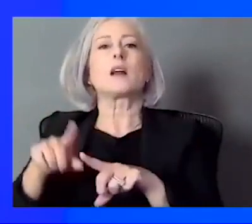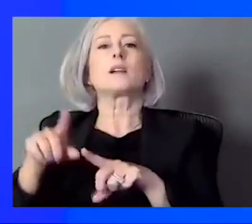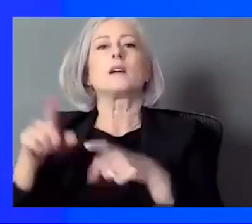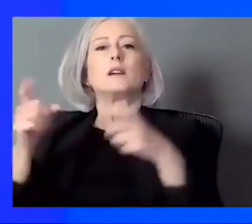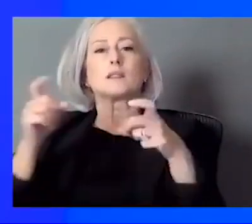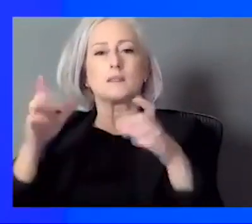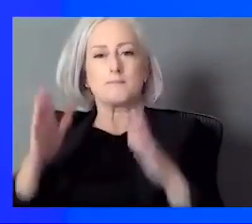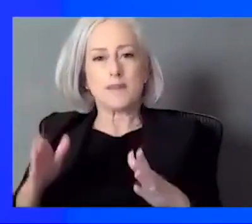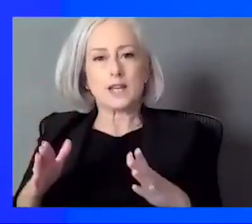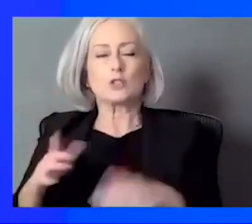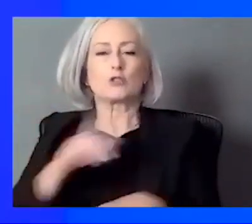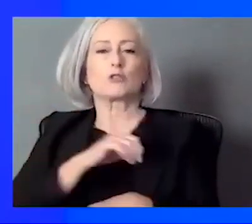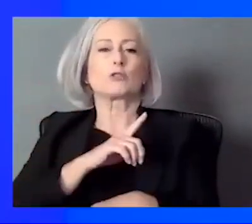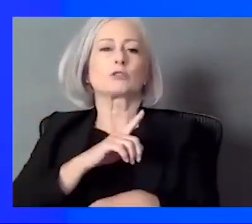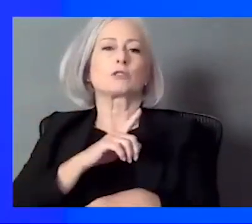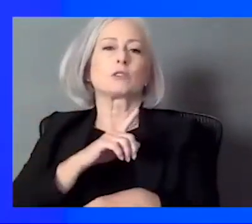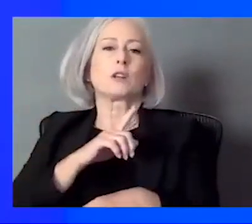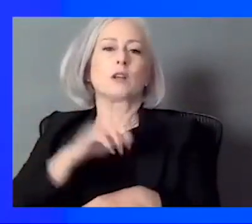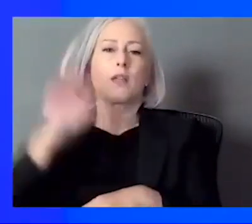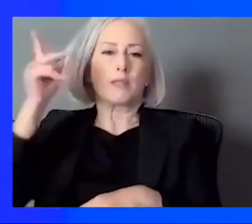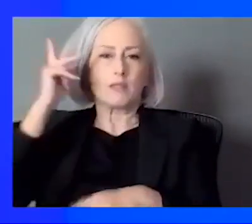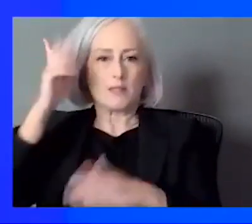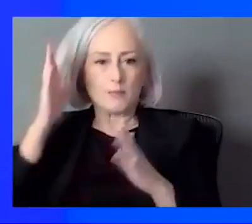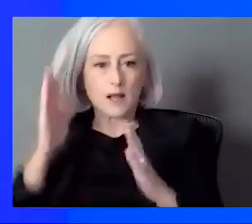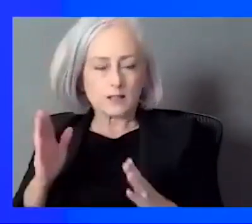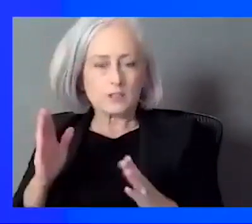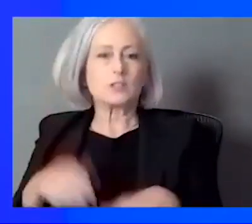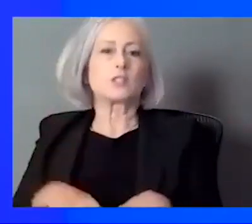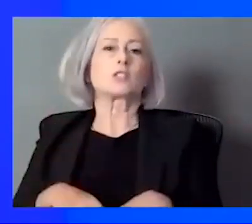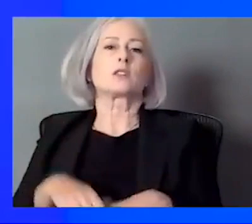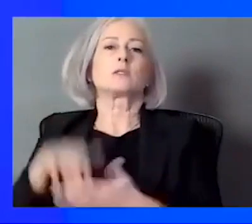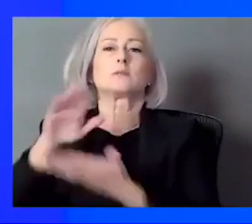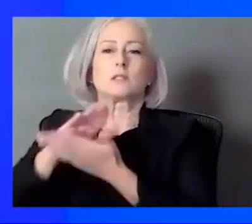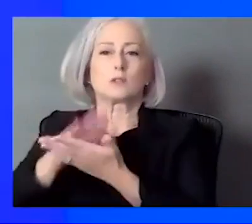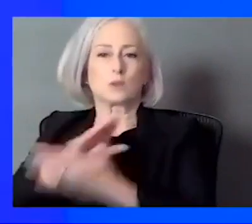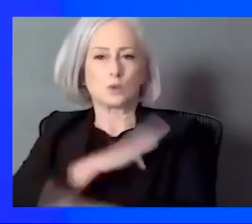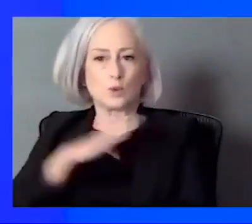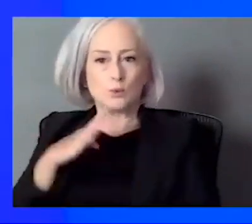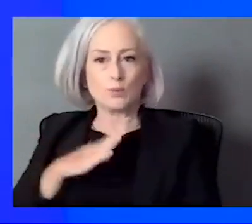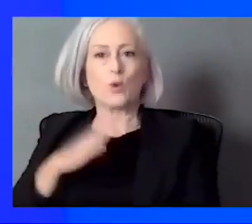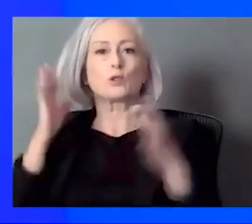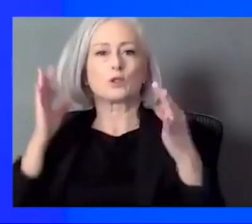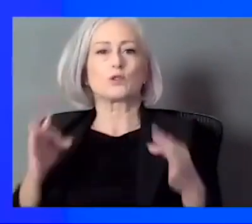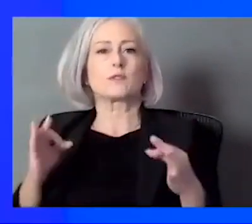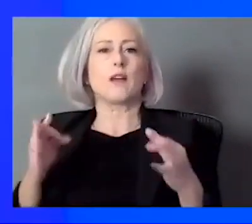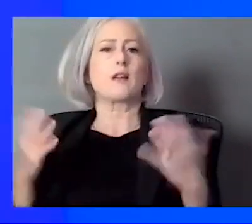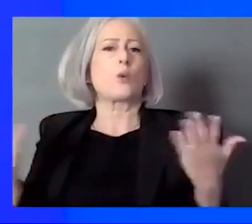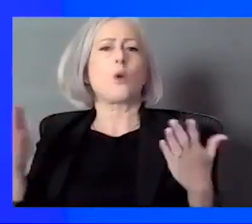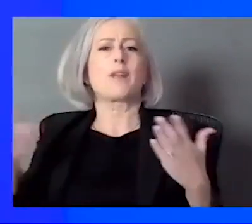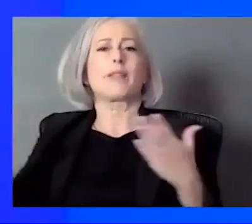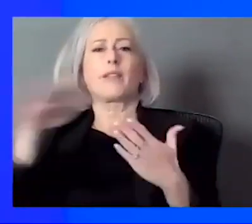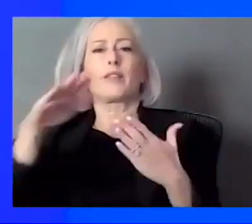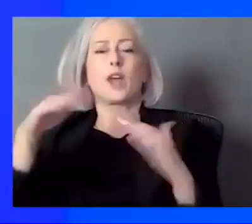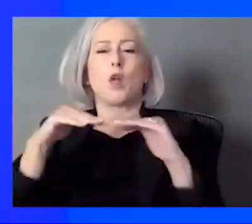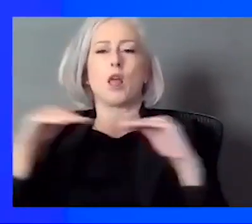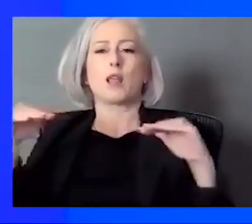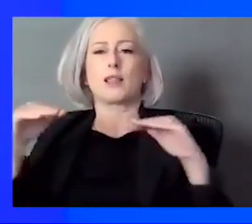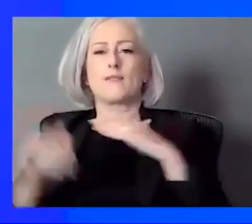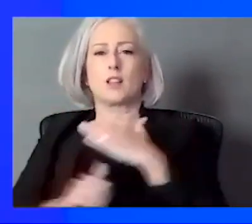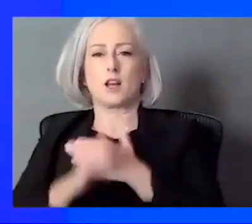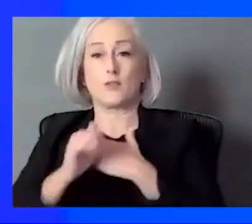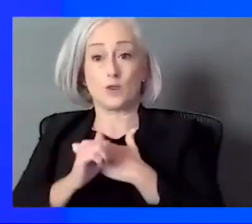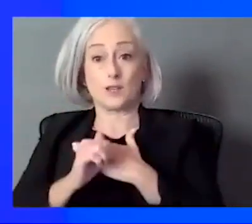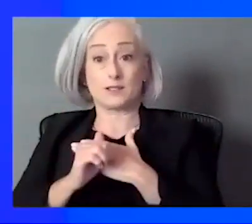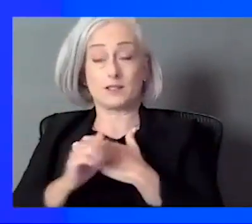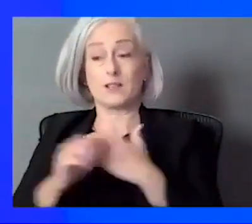legislatures, or the school boards to really understand and determine what is the level of risk, get everybody who can be vaccinated, i.e. the